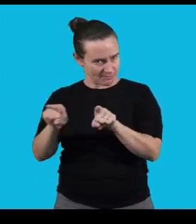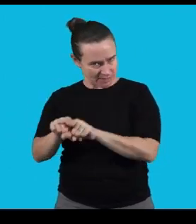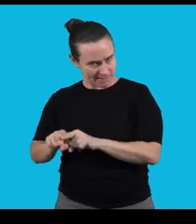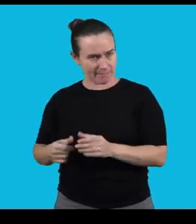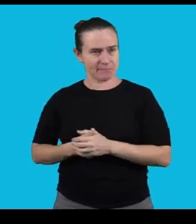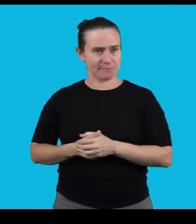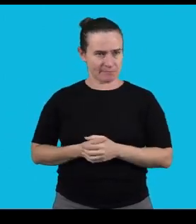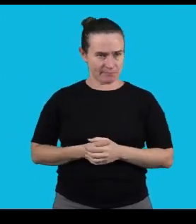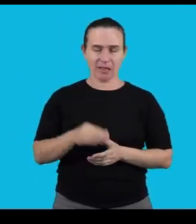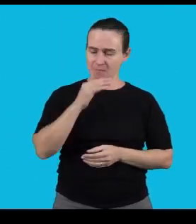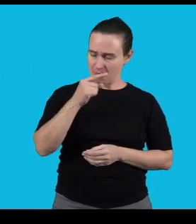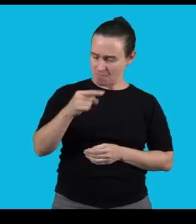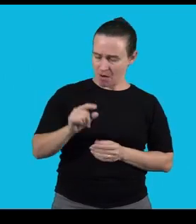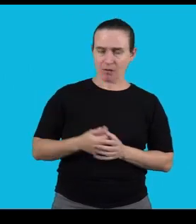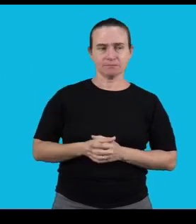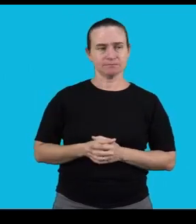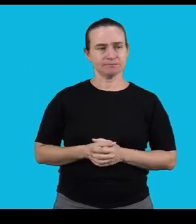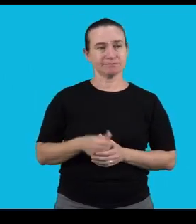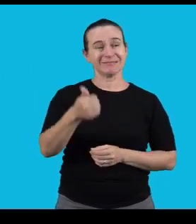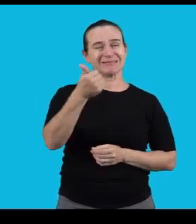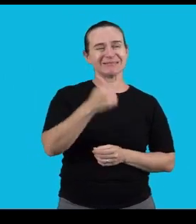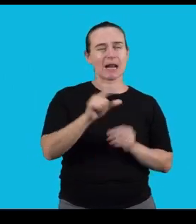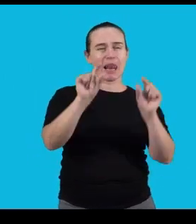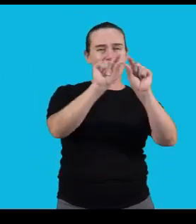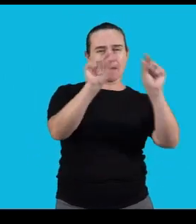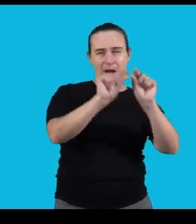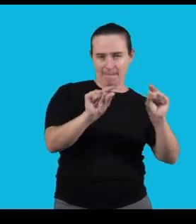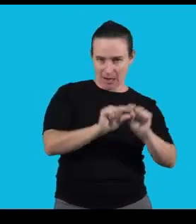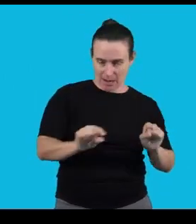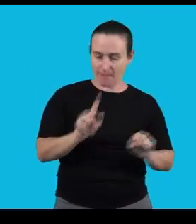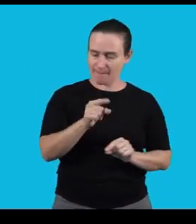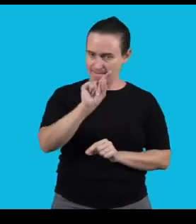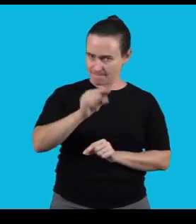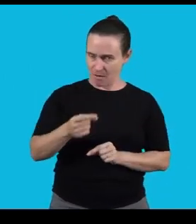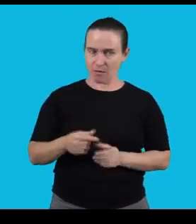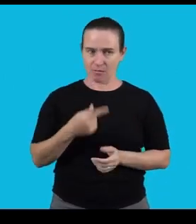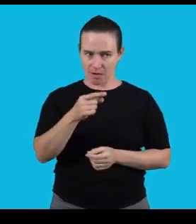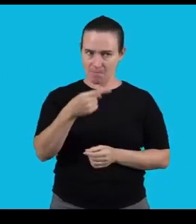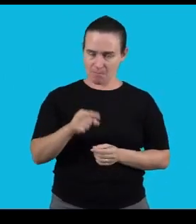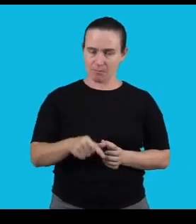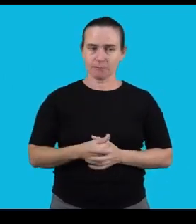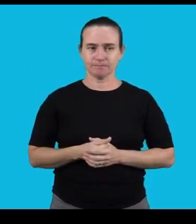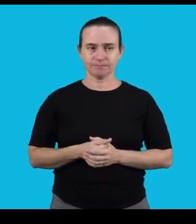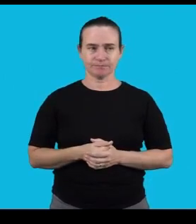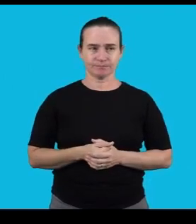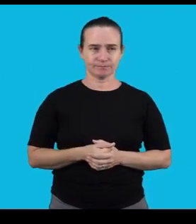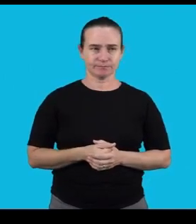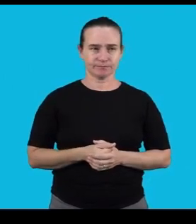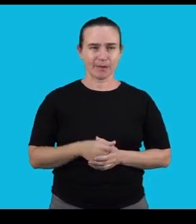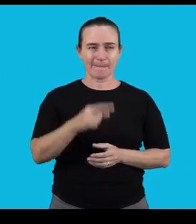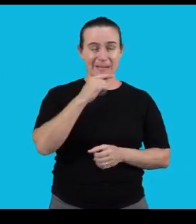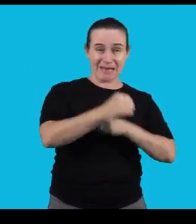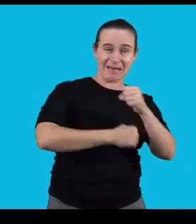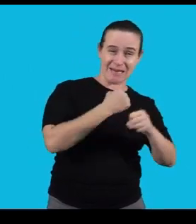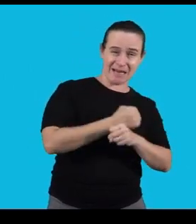the spaces in between. If they are equal, we get a mark, and we'll look at the labeling. The labeling is going to be based on the year